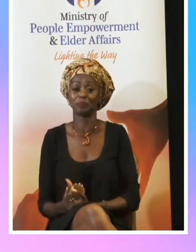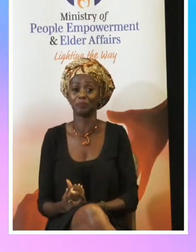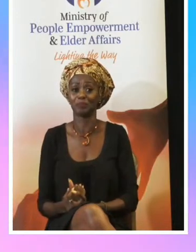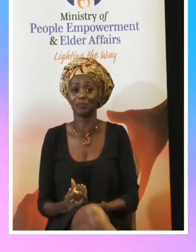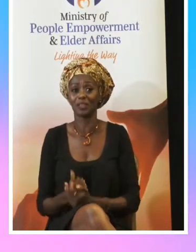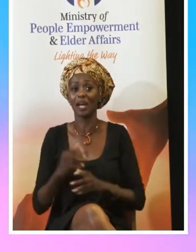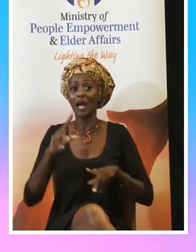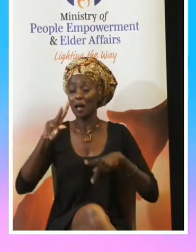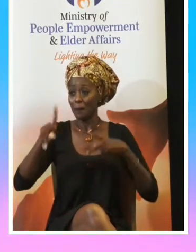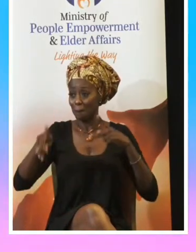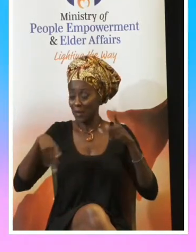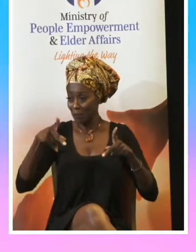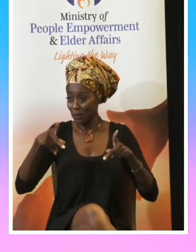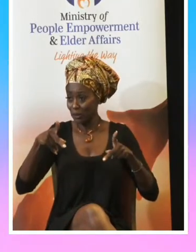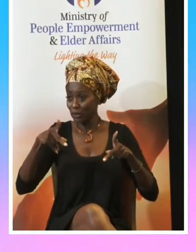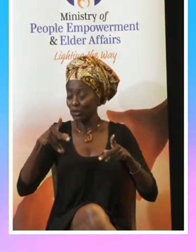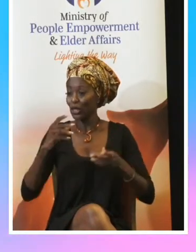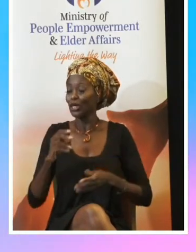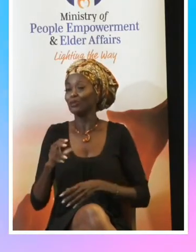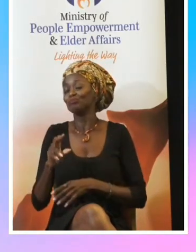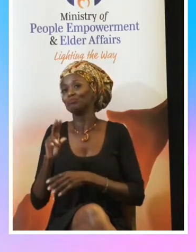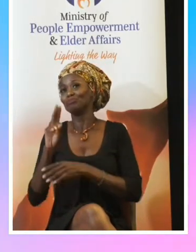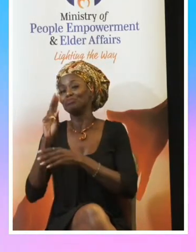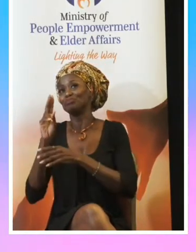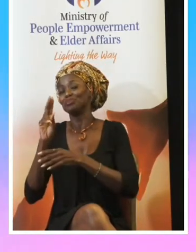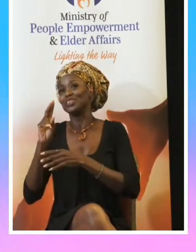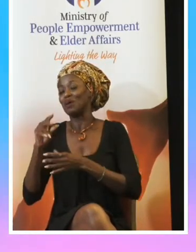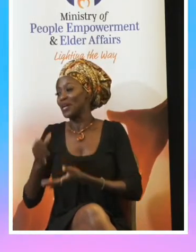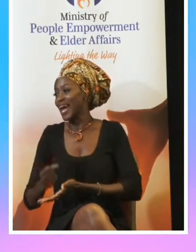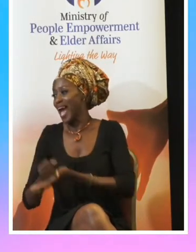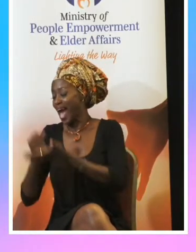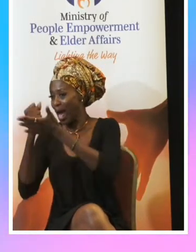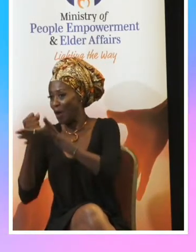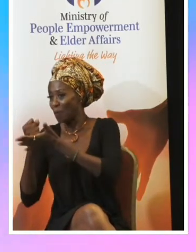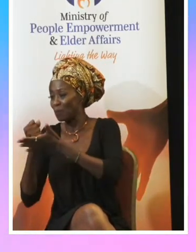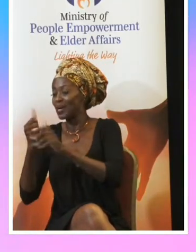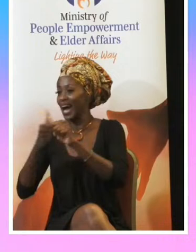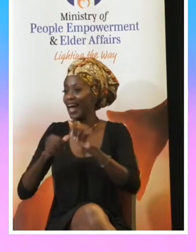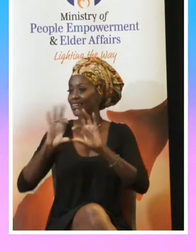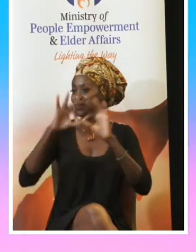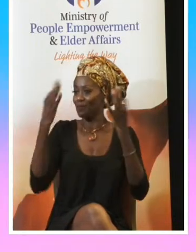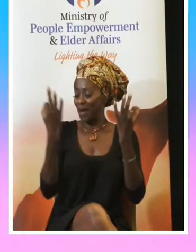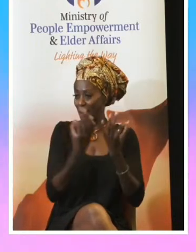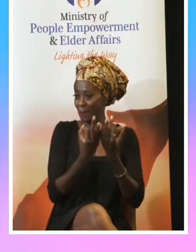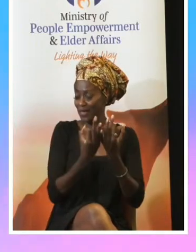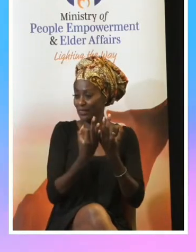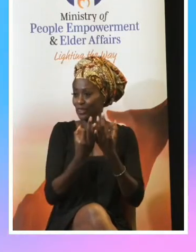people used to raise people's children. And that is how I, being raised